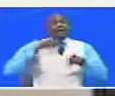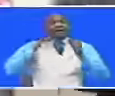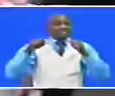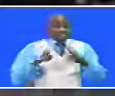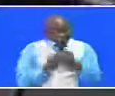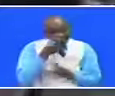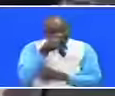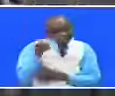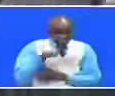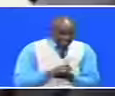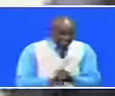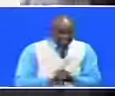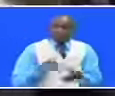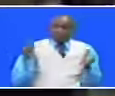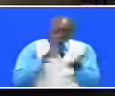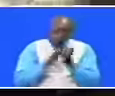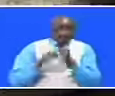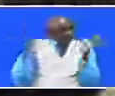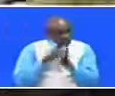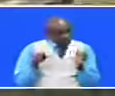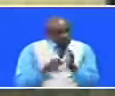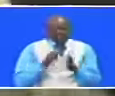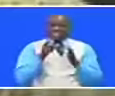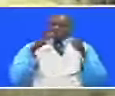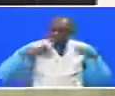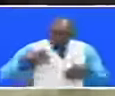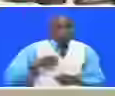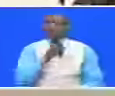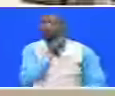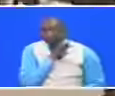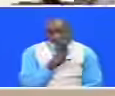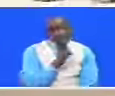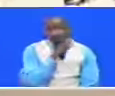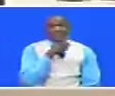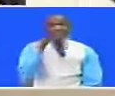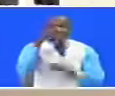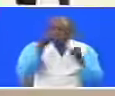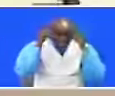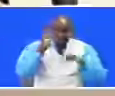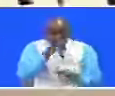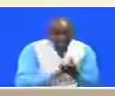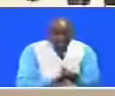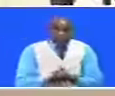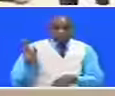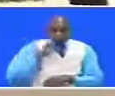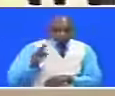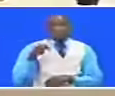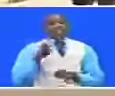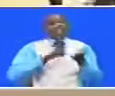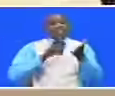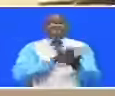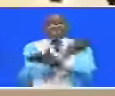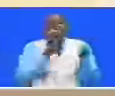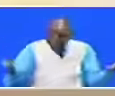Butla constituency turned chaotic. The irate crowd protested against the officer's decision to use a new register